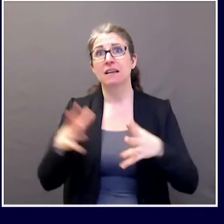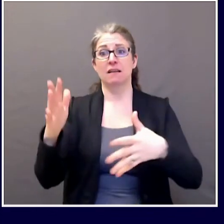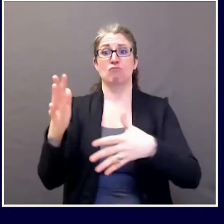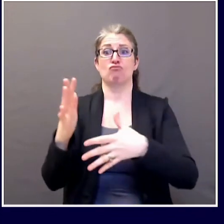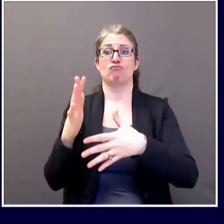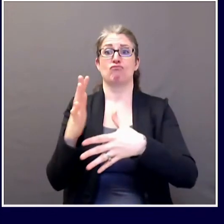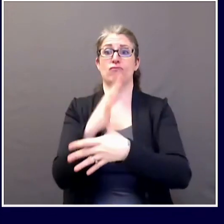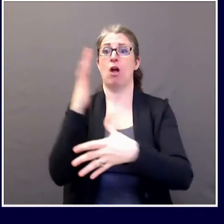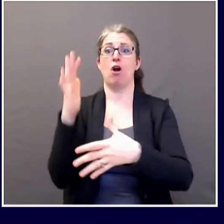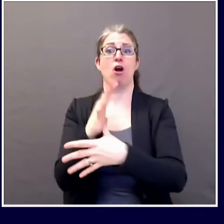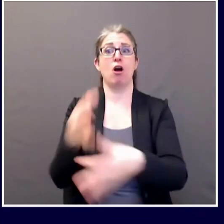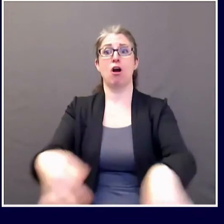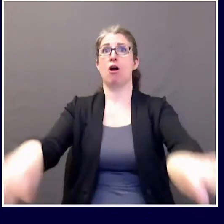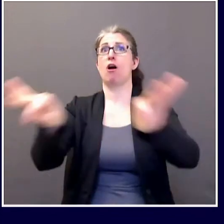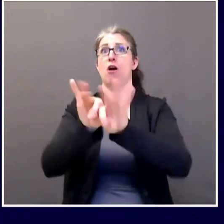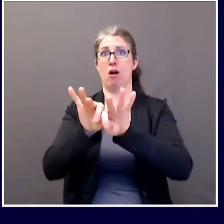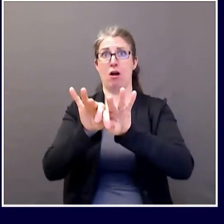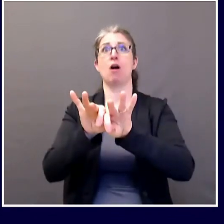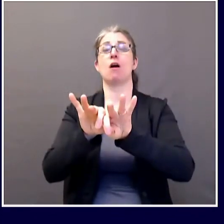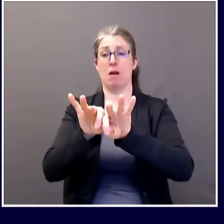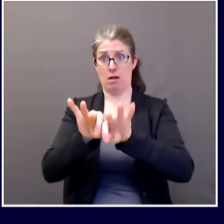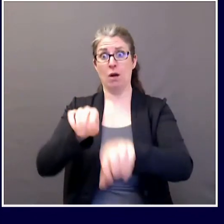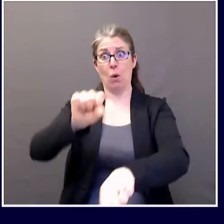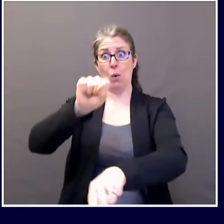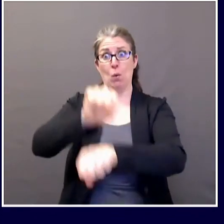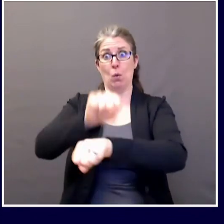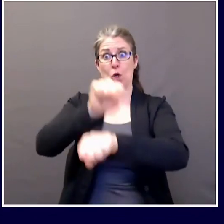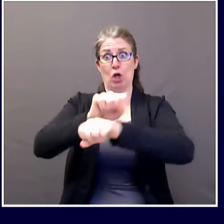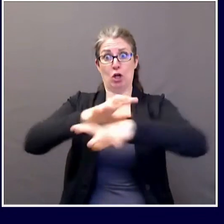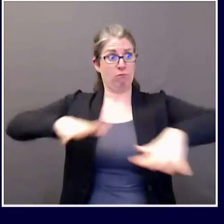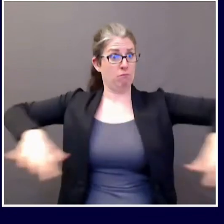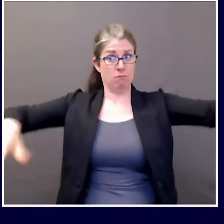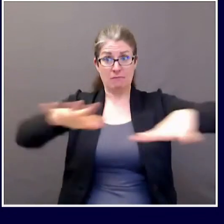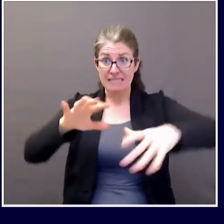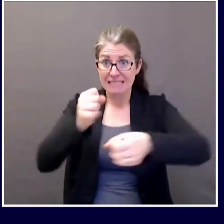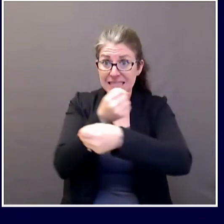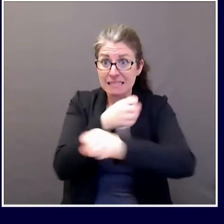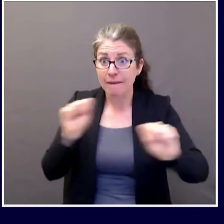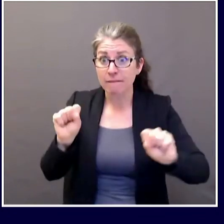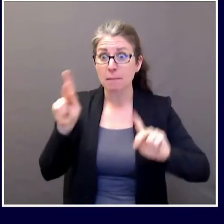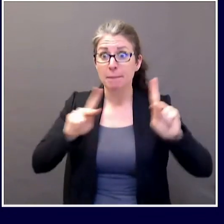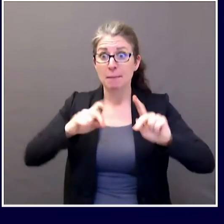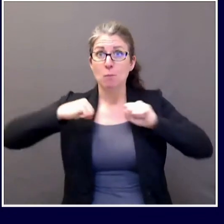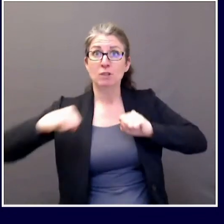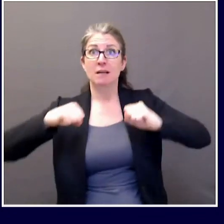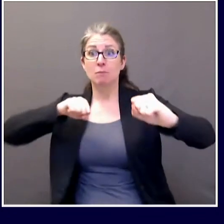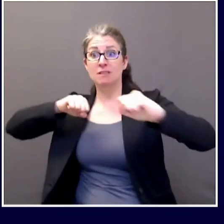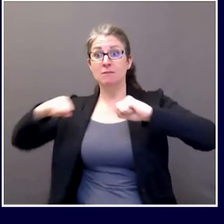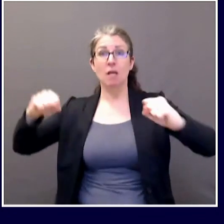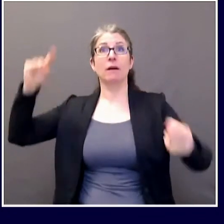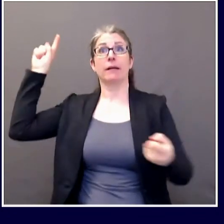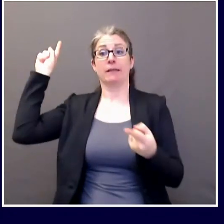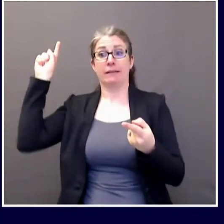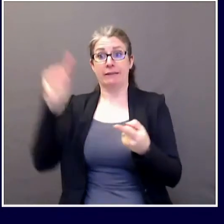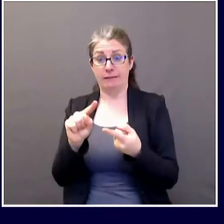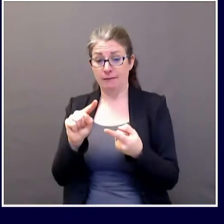environment. We will work with them to identify contacts. We will work with them to identify what those contacts should do. We will work with